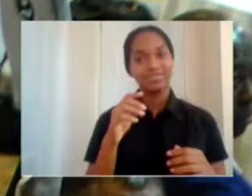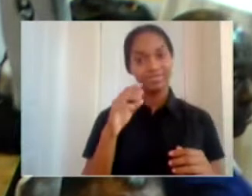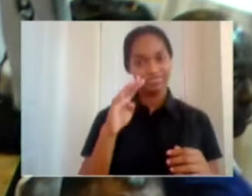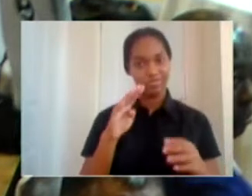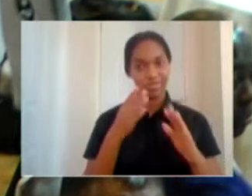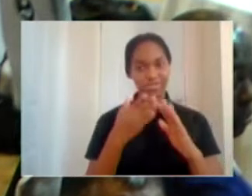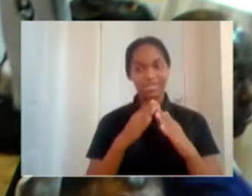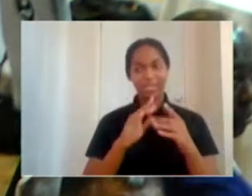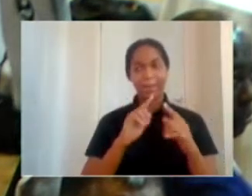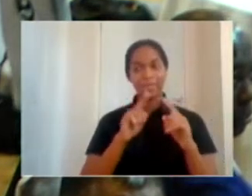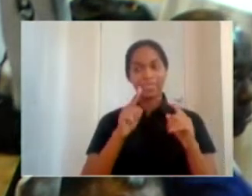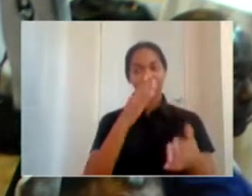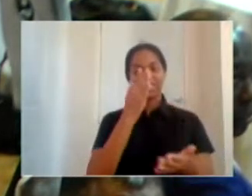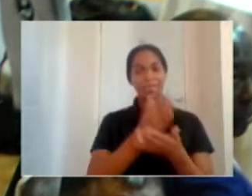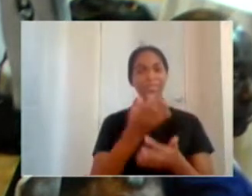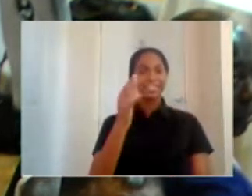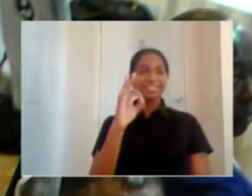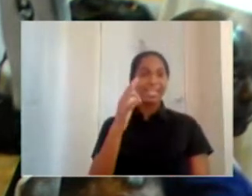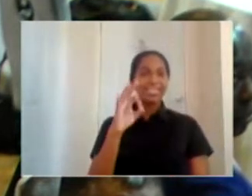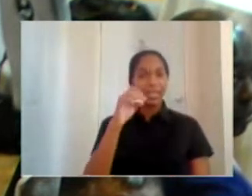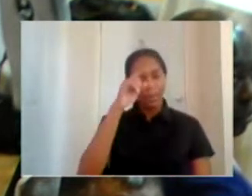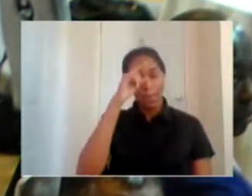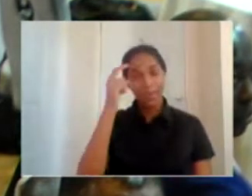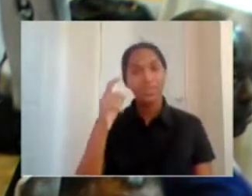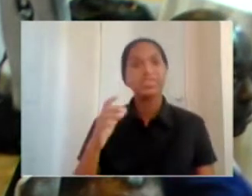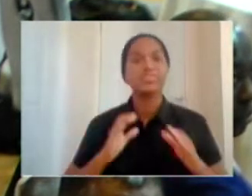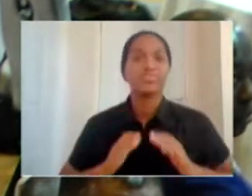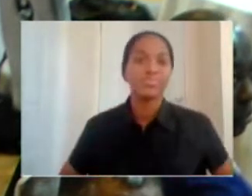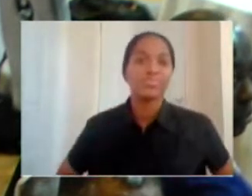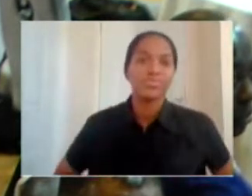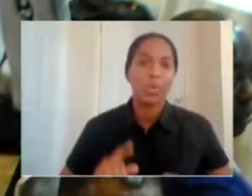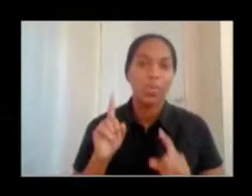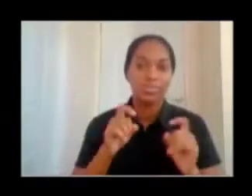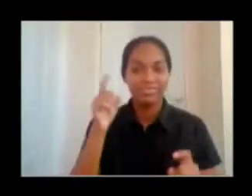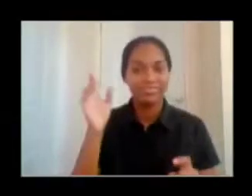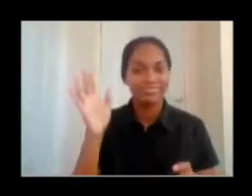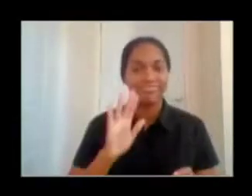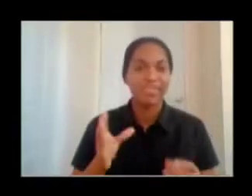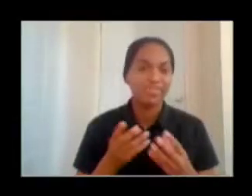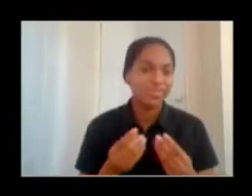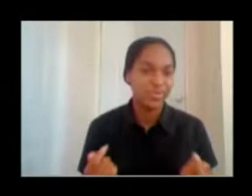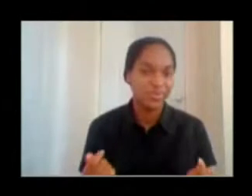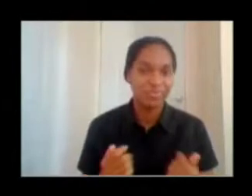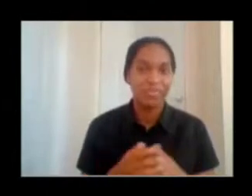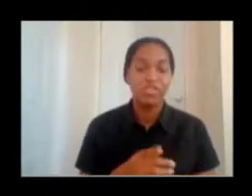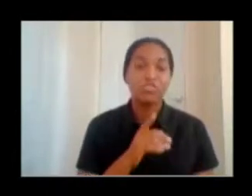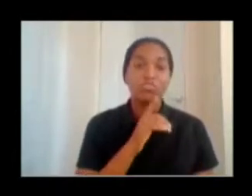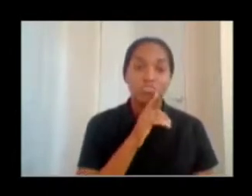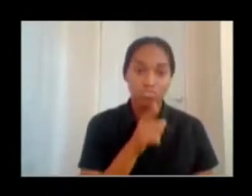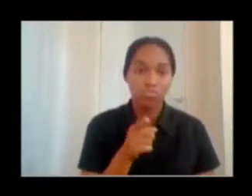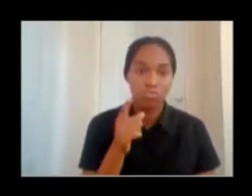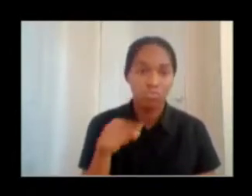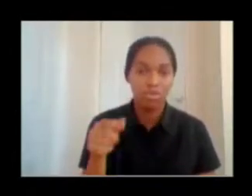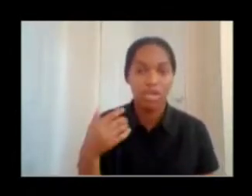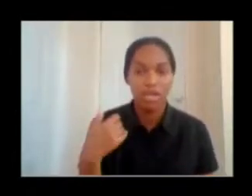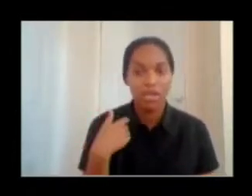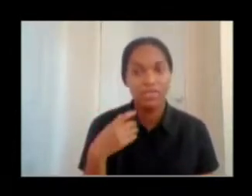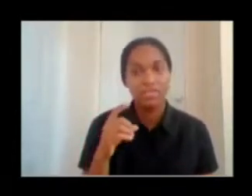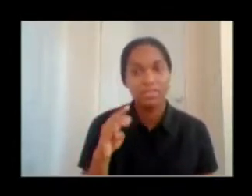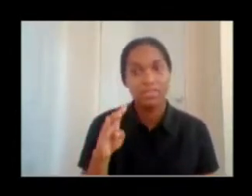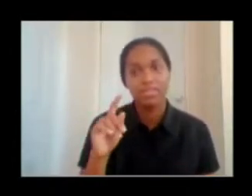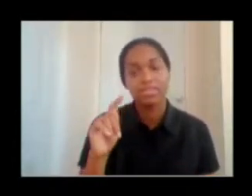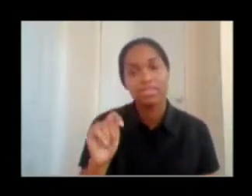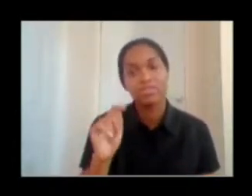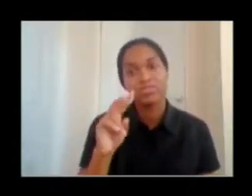19 because the consumer device question was never solved. And the truth is that they have DVB-T2 on the